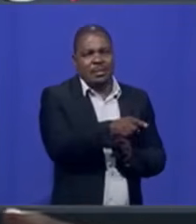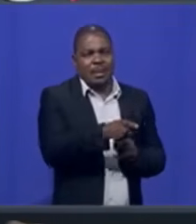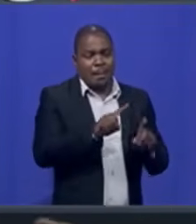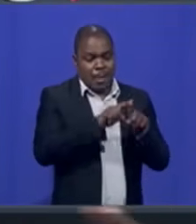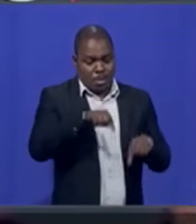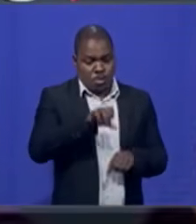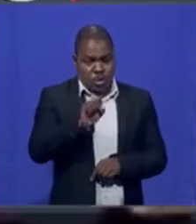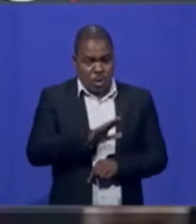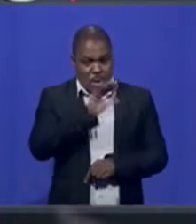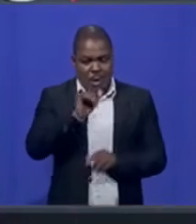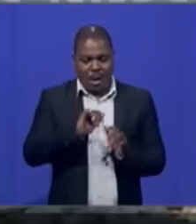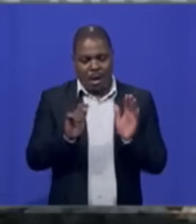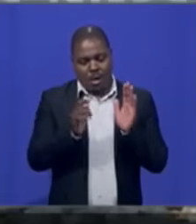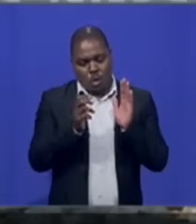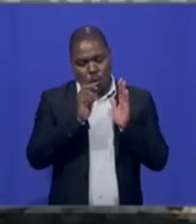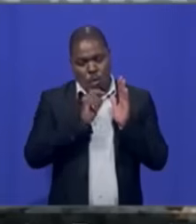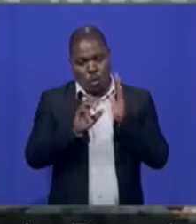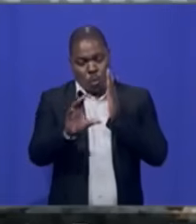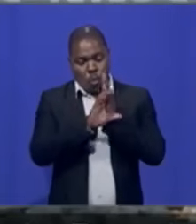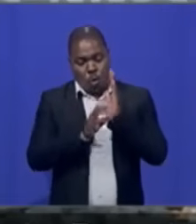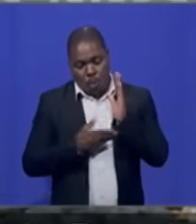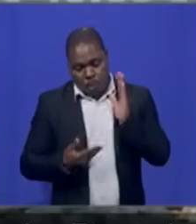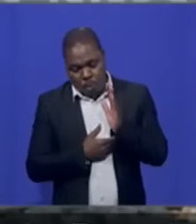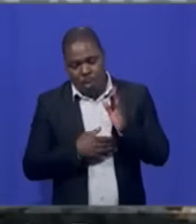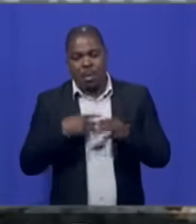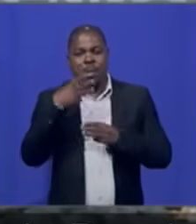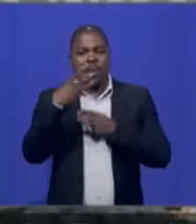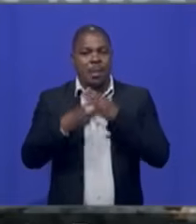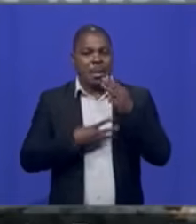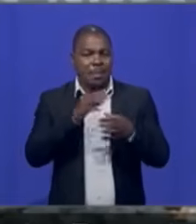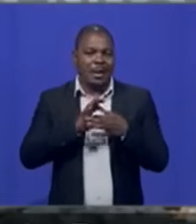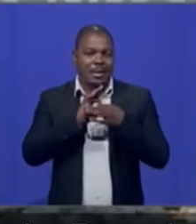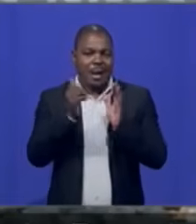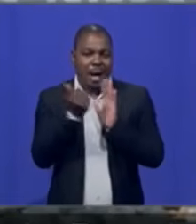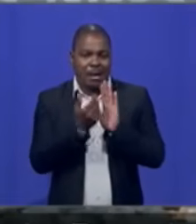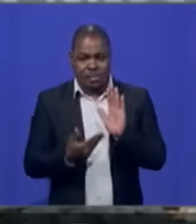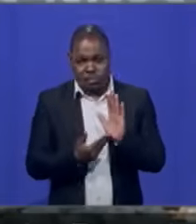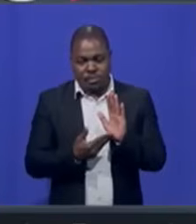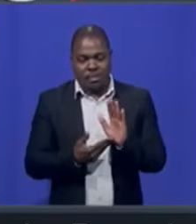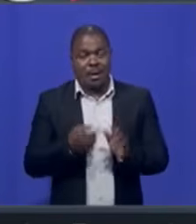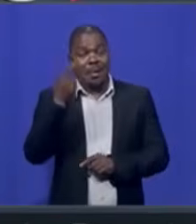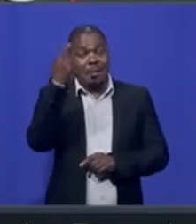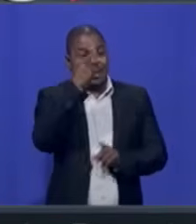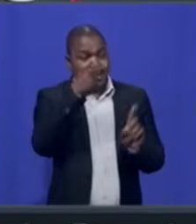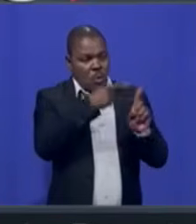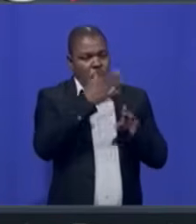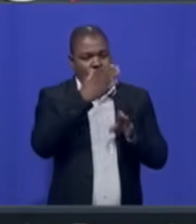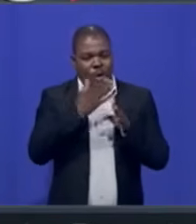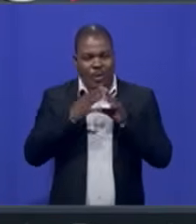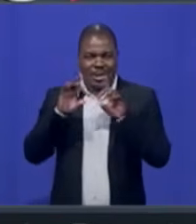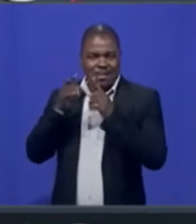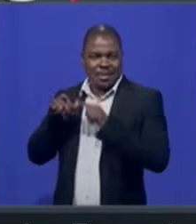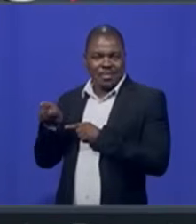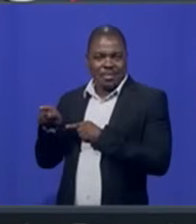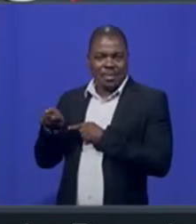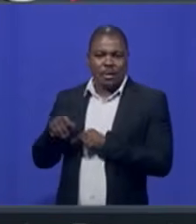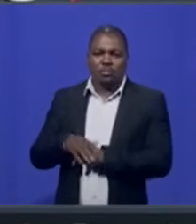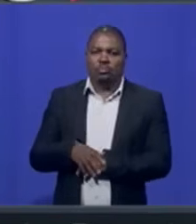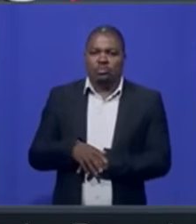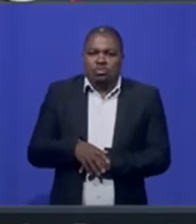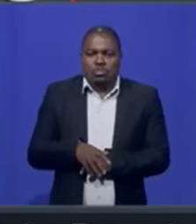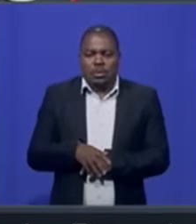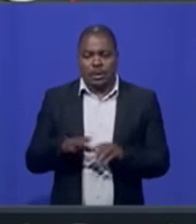South Africa re na le molaotheo, re na le Labour Relations Act, and principal ke mosebetsi wa lefapha. Ha ona hore o